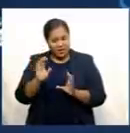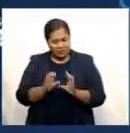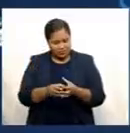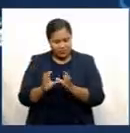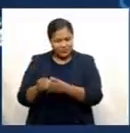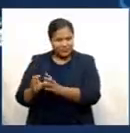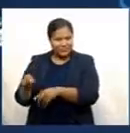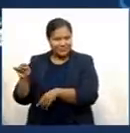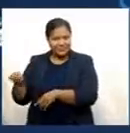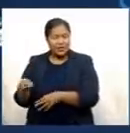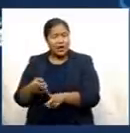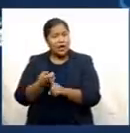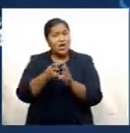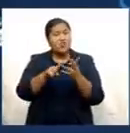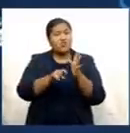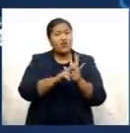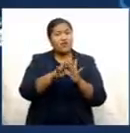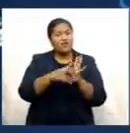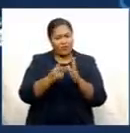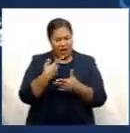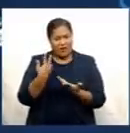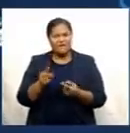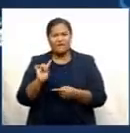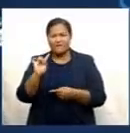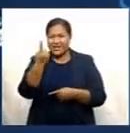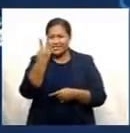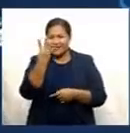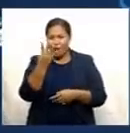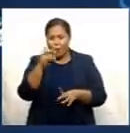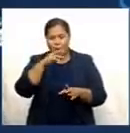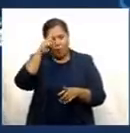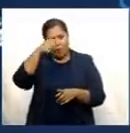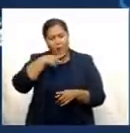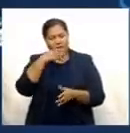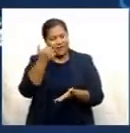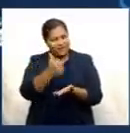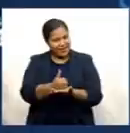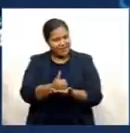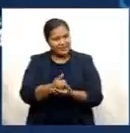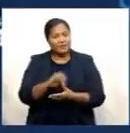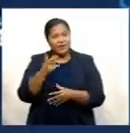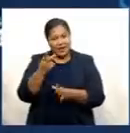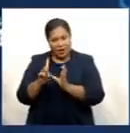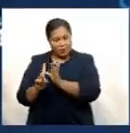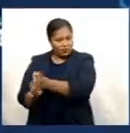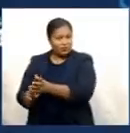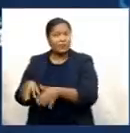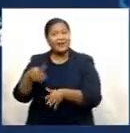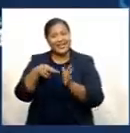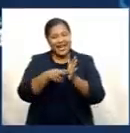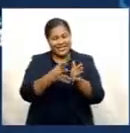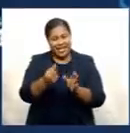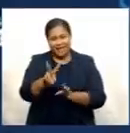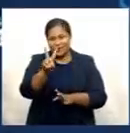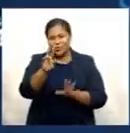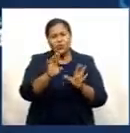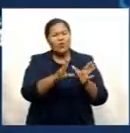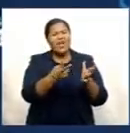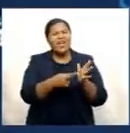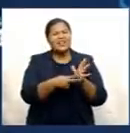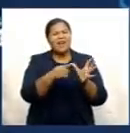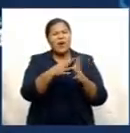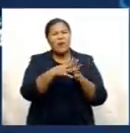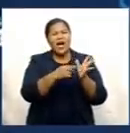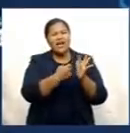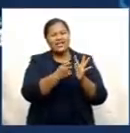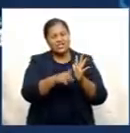area. Korovo, with its first 4 confirmed cases, has 1 cluster, while Nandi, with 2 clusters in Nawachikuma and